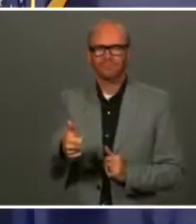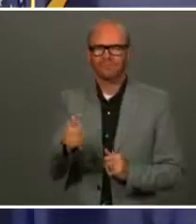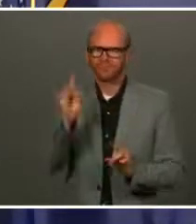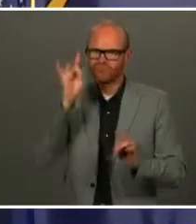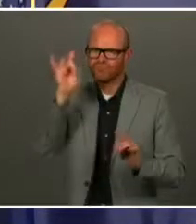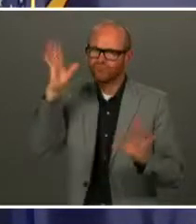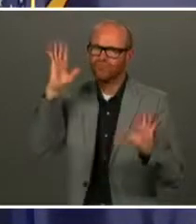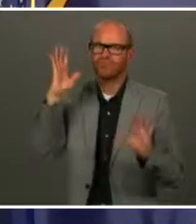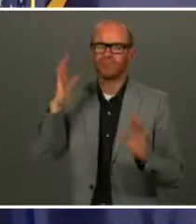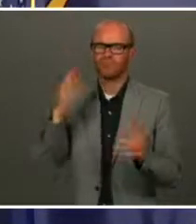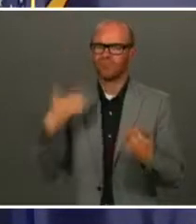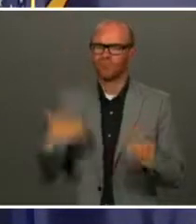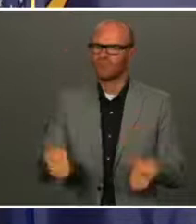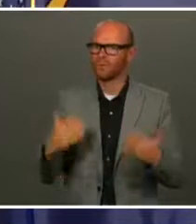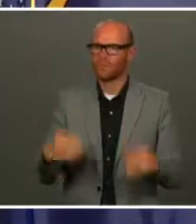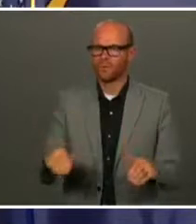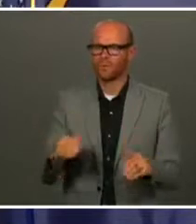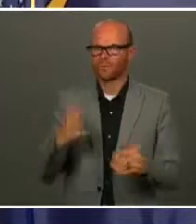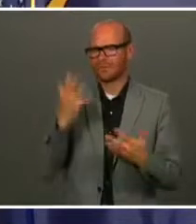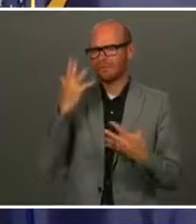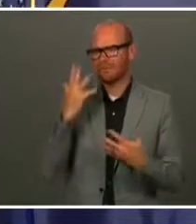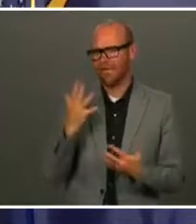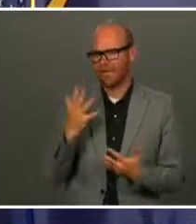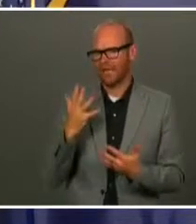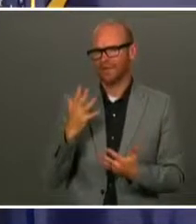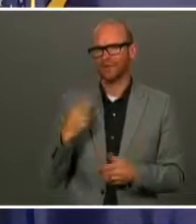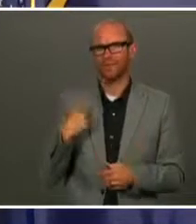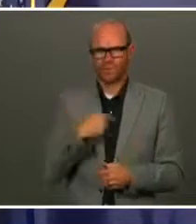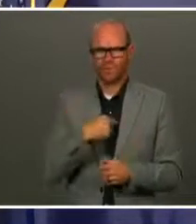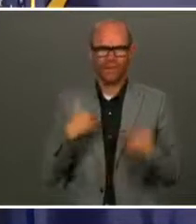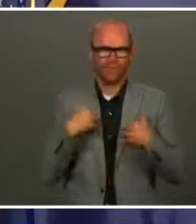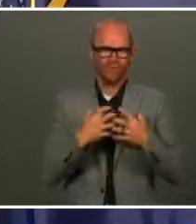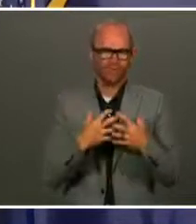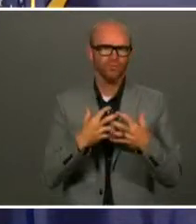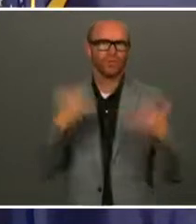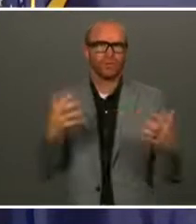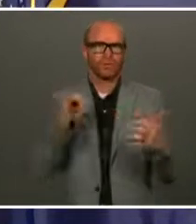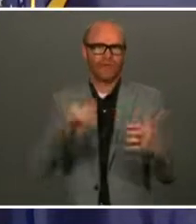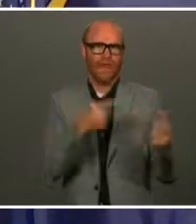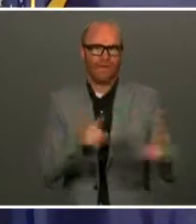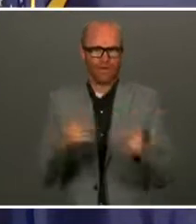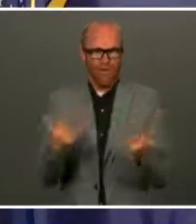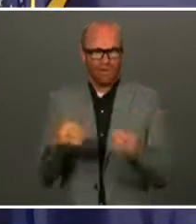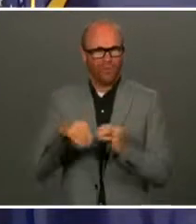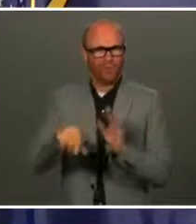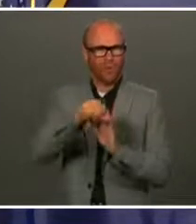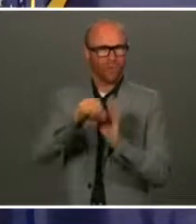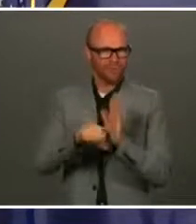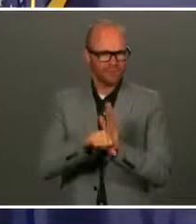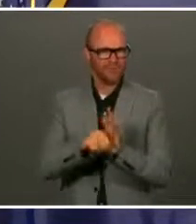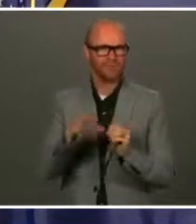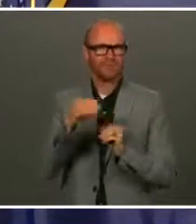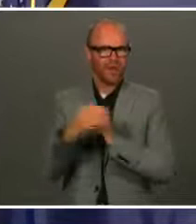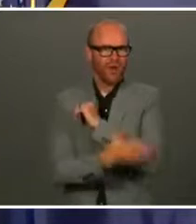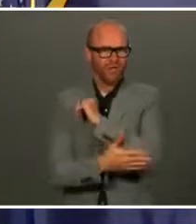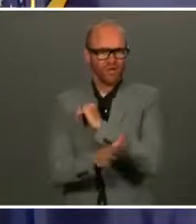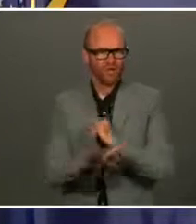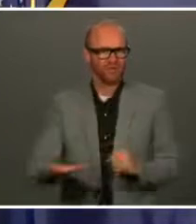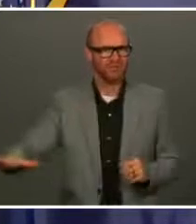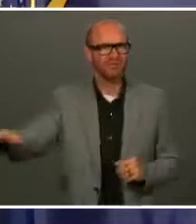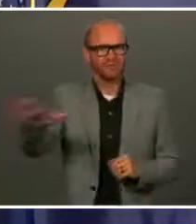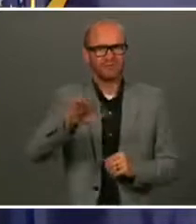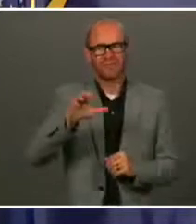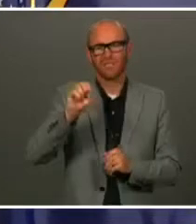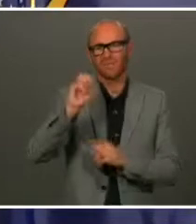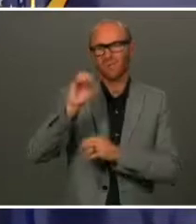tragically. And sadly, we have far too much of that in our state and in our country and in our society